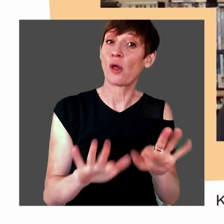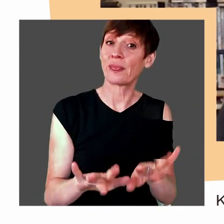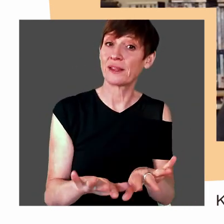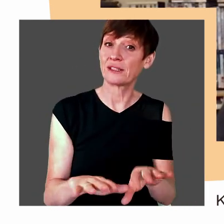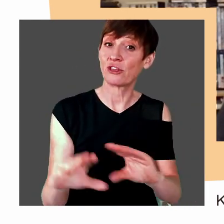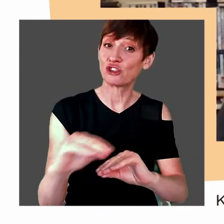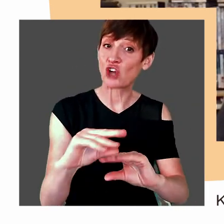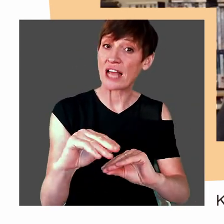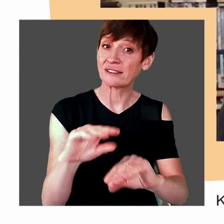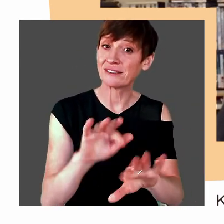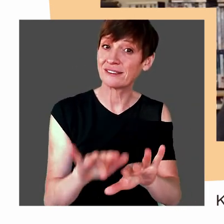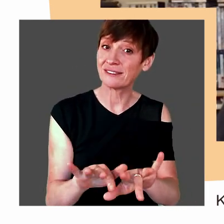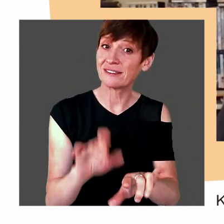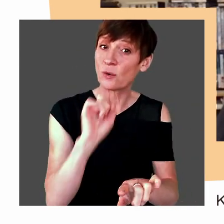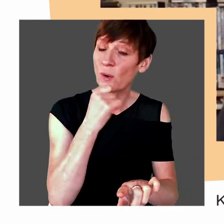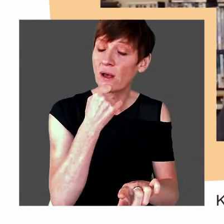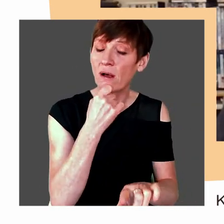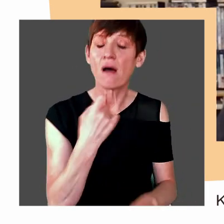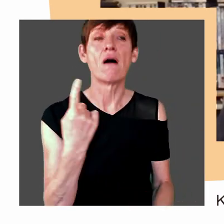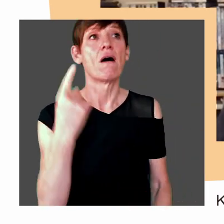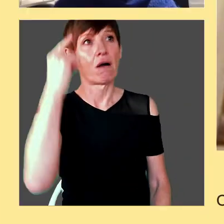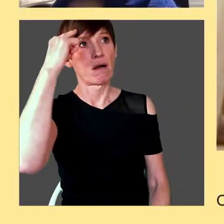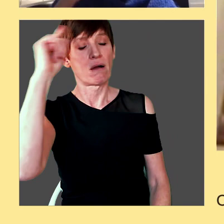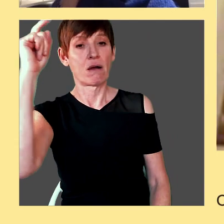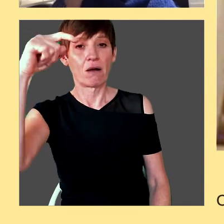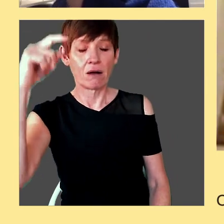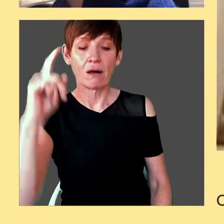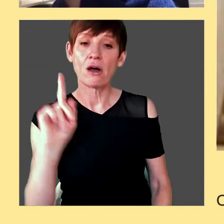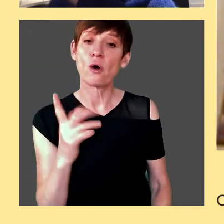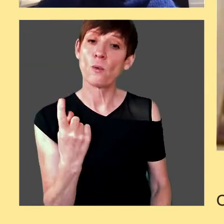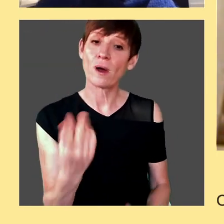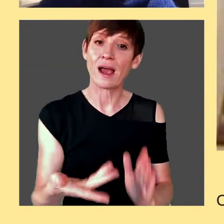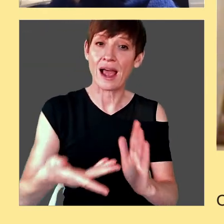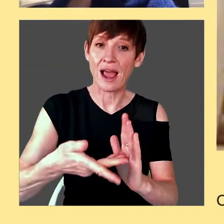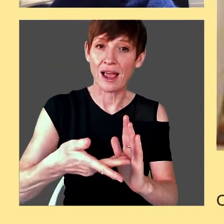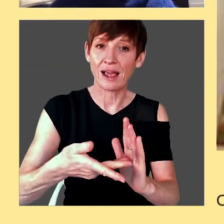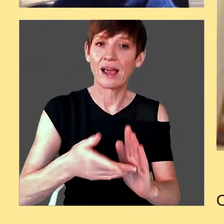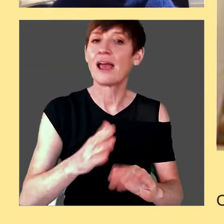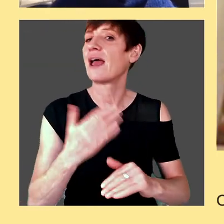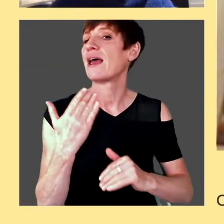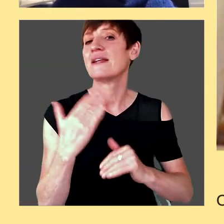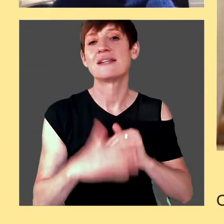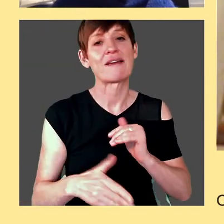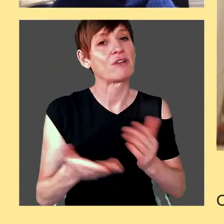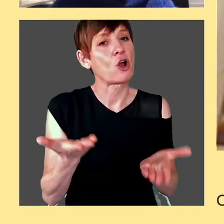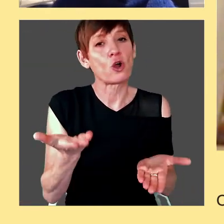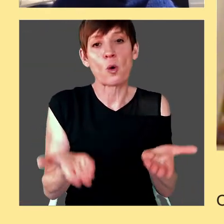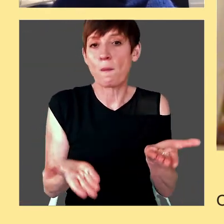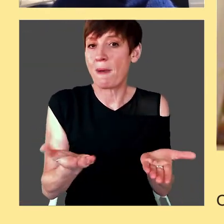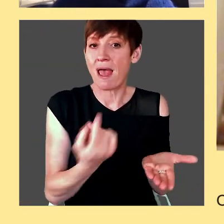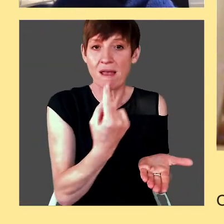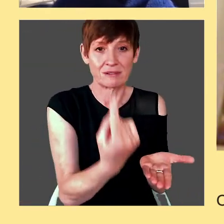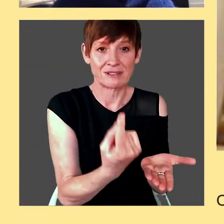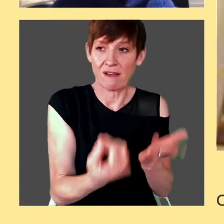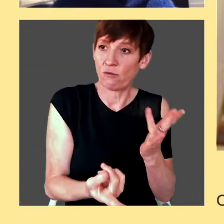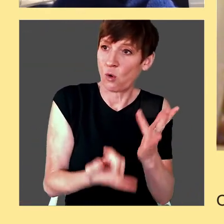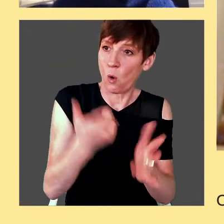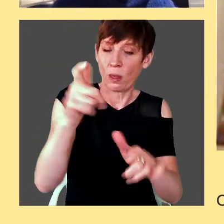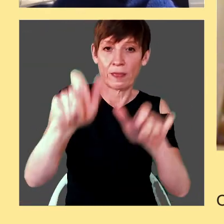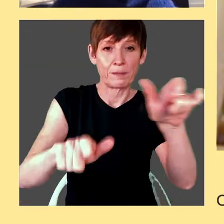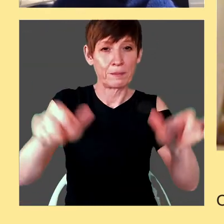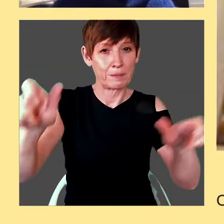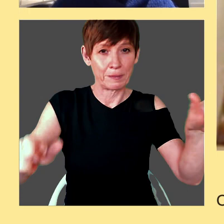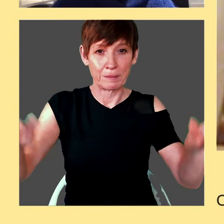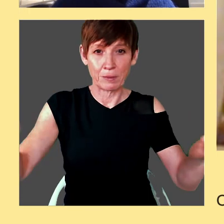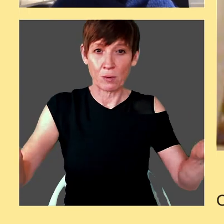can find it. And one thing else I can add, never compare yourself with anyone else. You know, this is maybe put